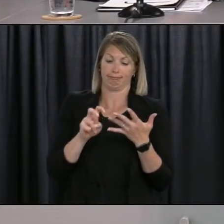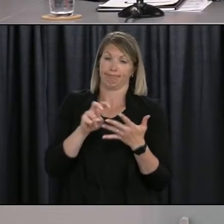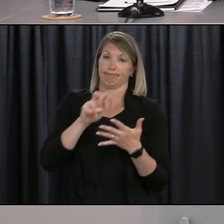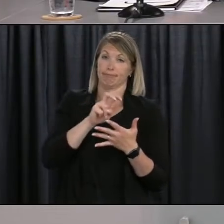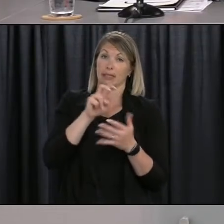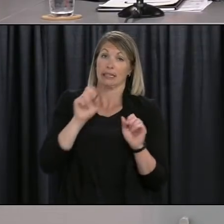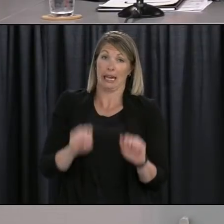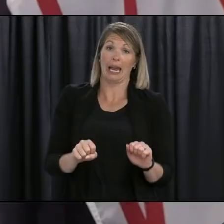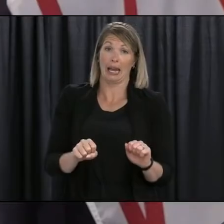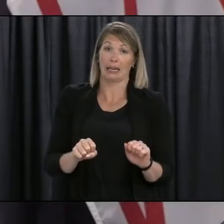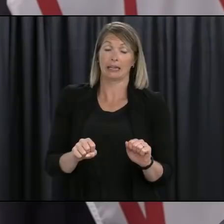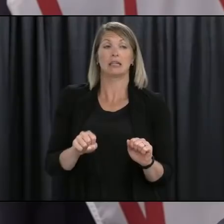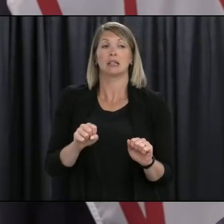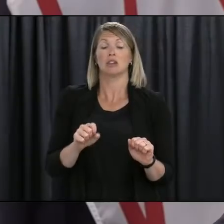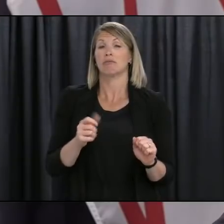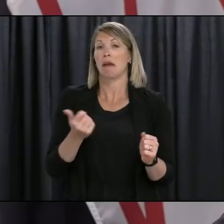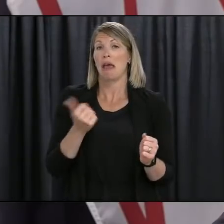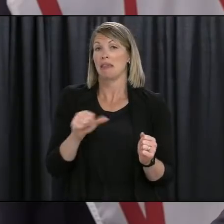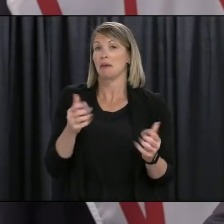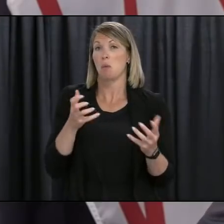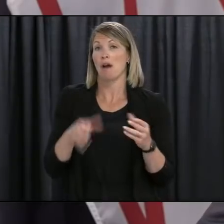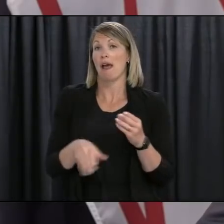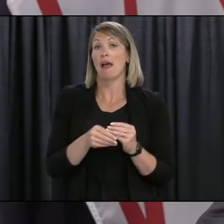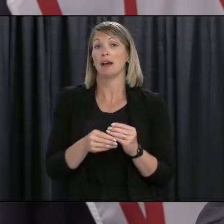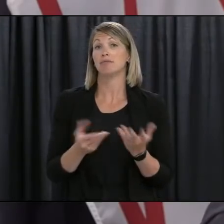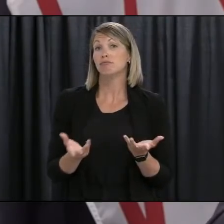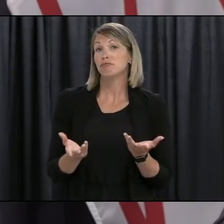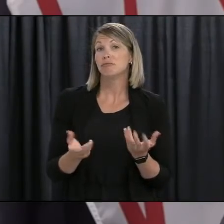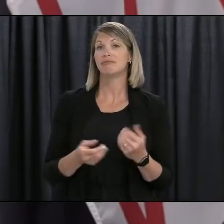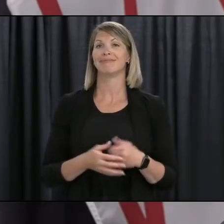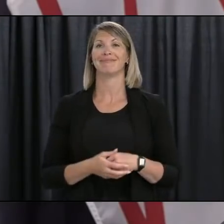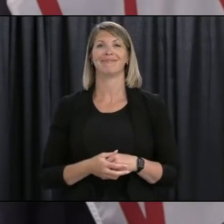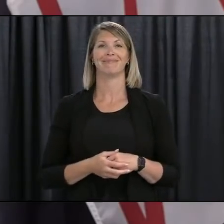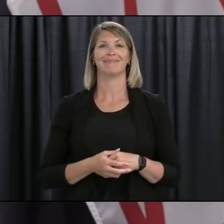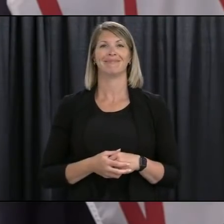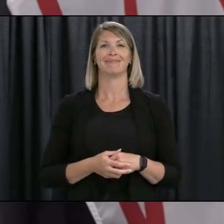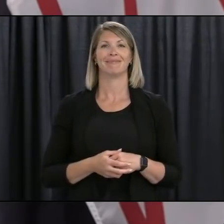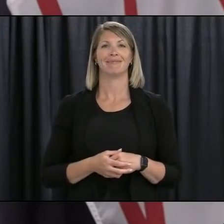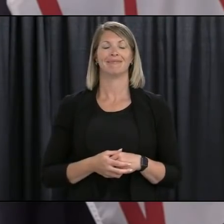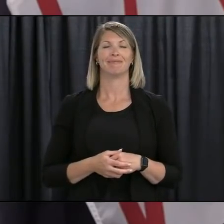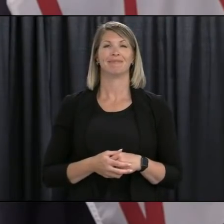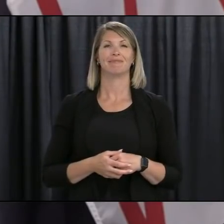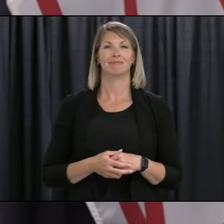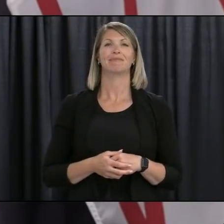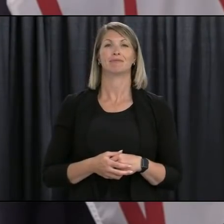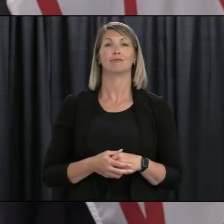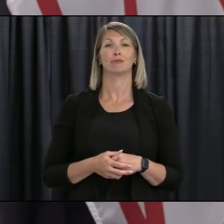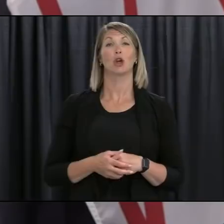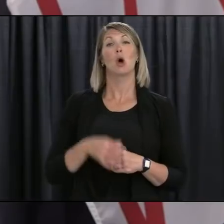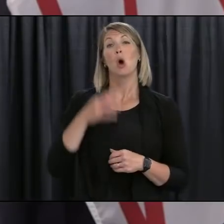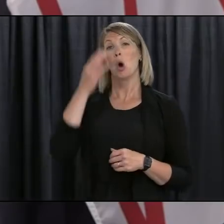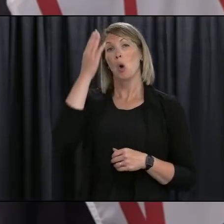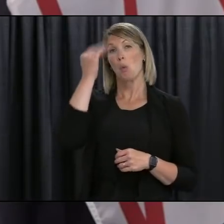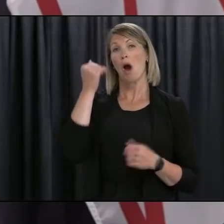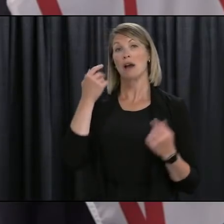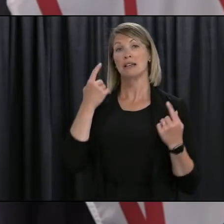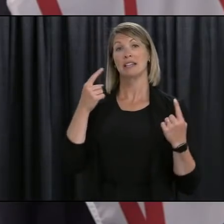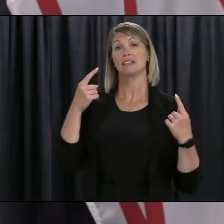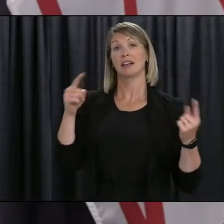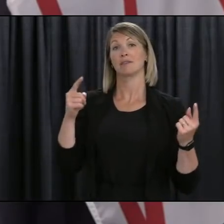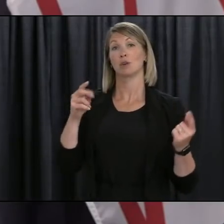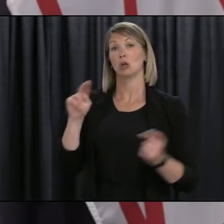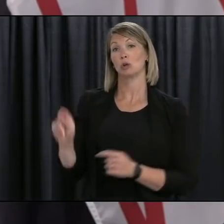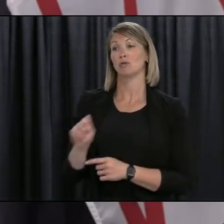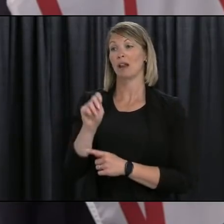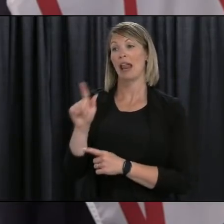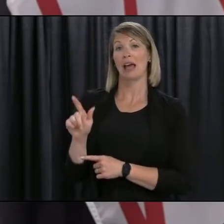instances? Well, this is the thing, and I mean, this is one of the reasons why, and the success that we've seen within the province with this current